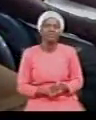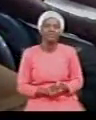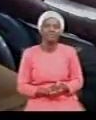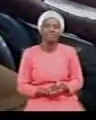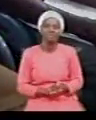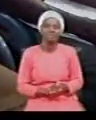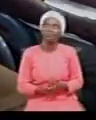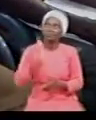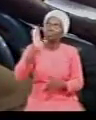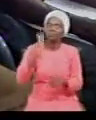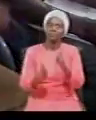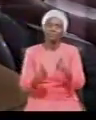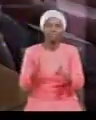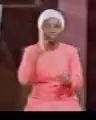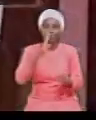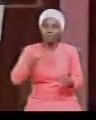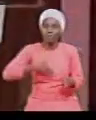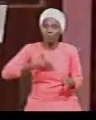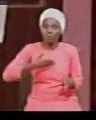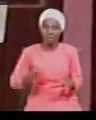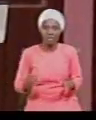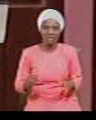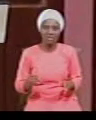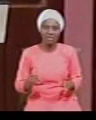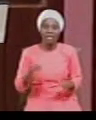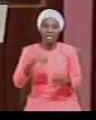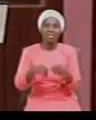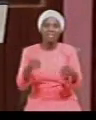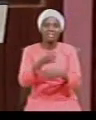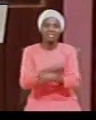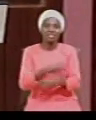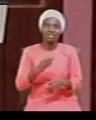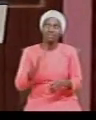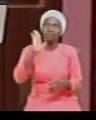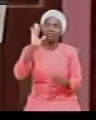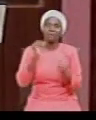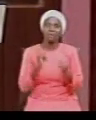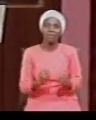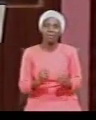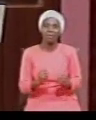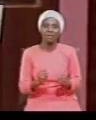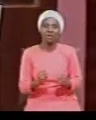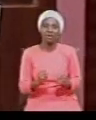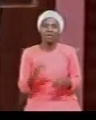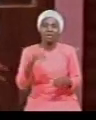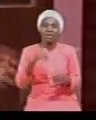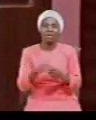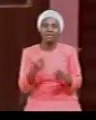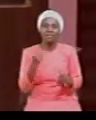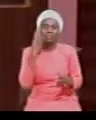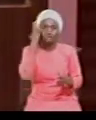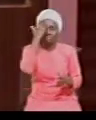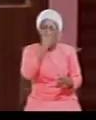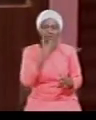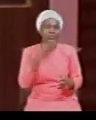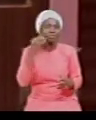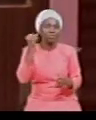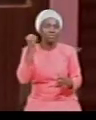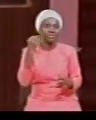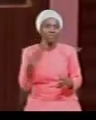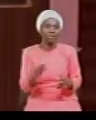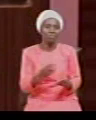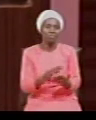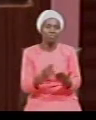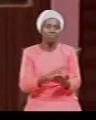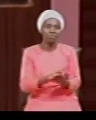Thy people shall be willing in the day of thy power, in the beauties of